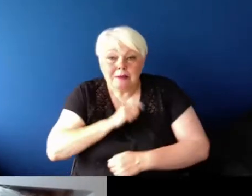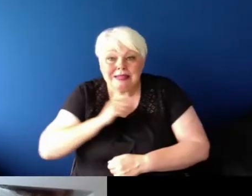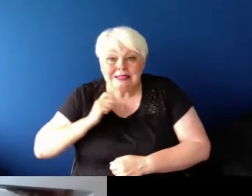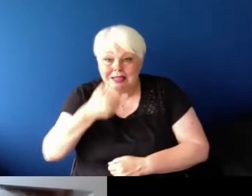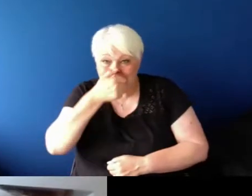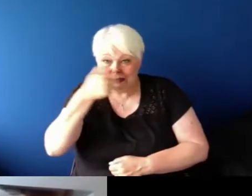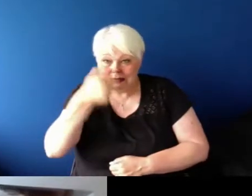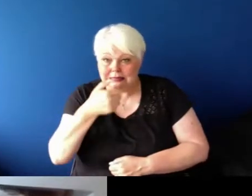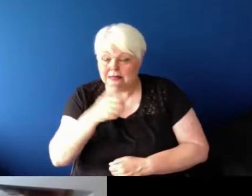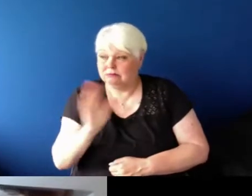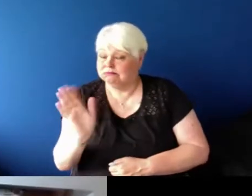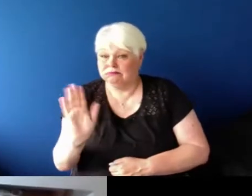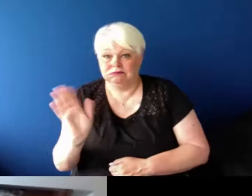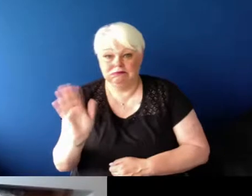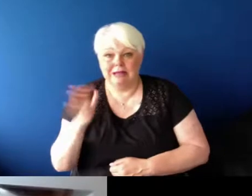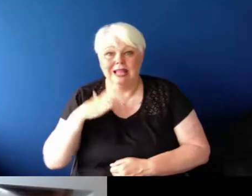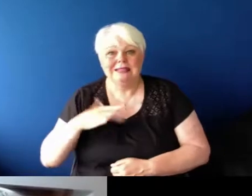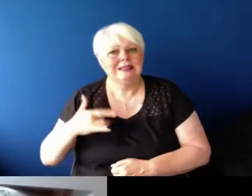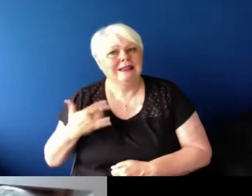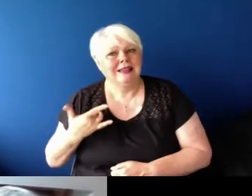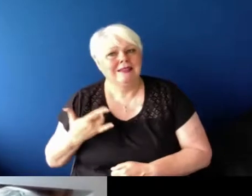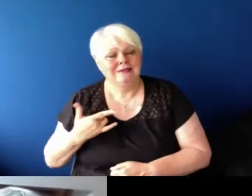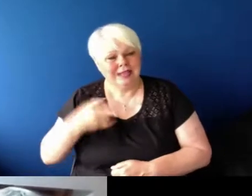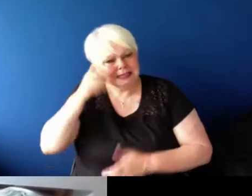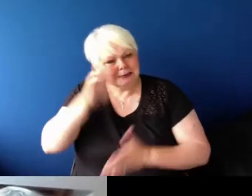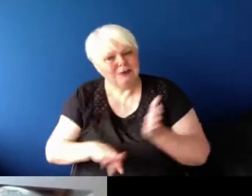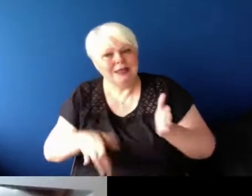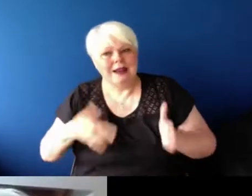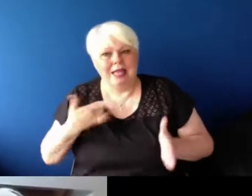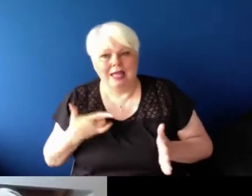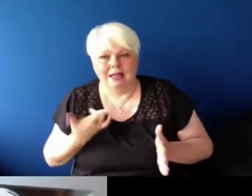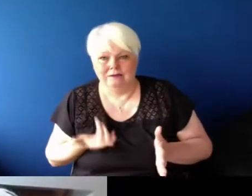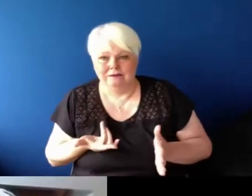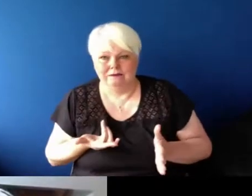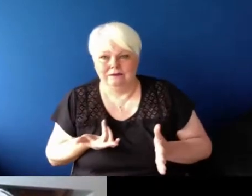know, I needed to live and I needed to have life experience and I needed to